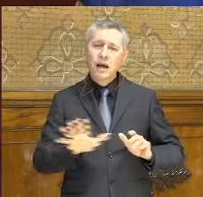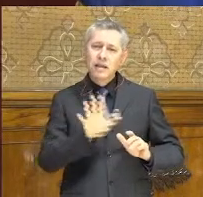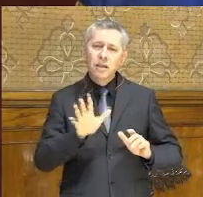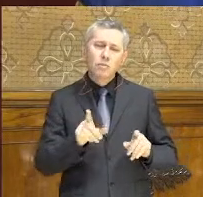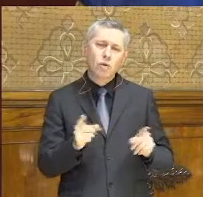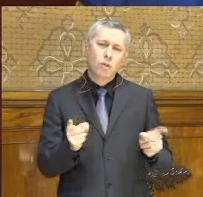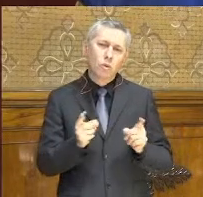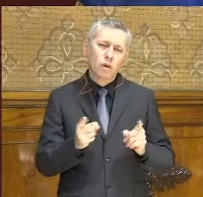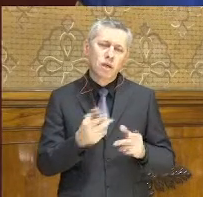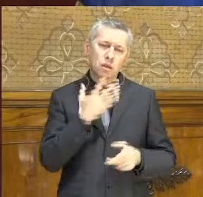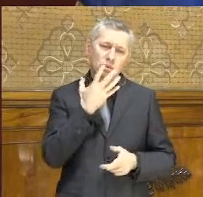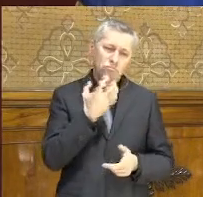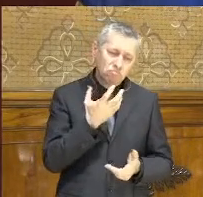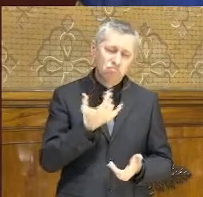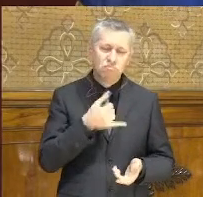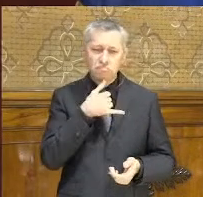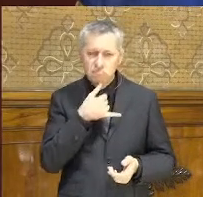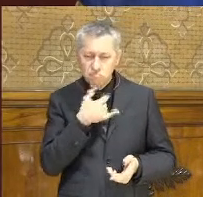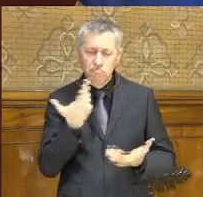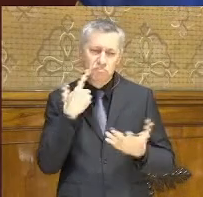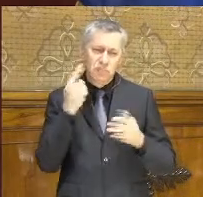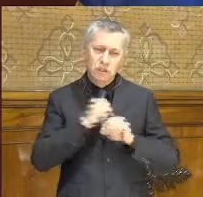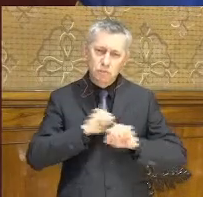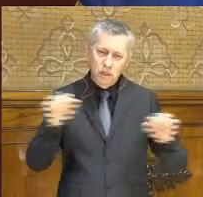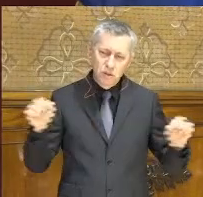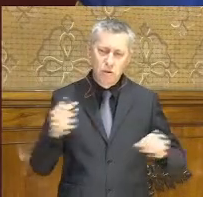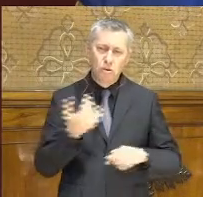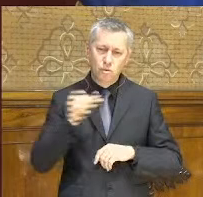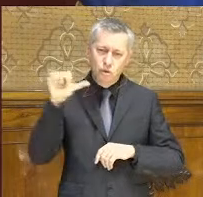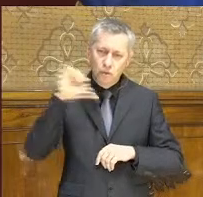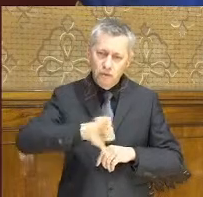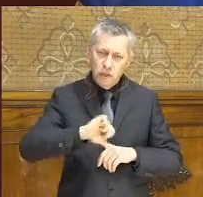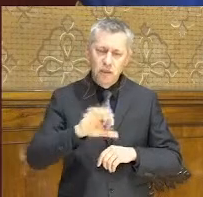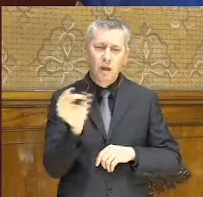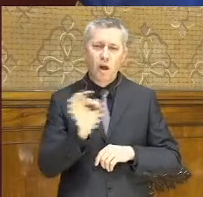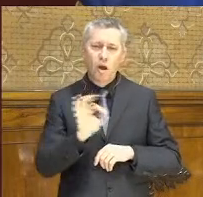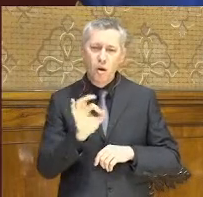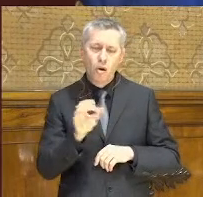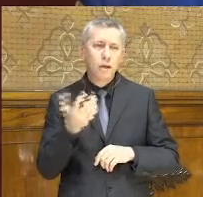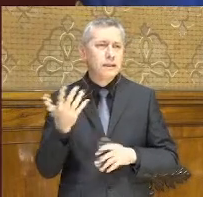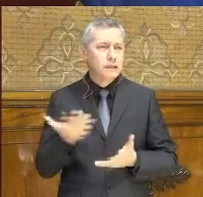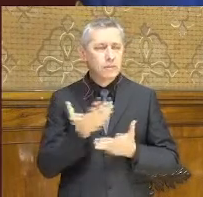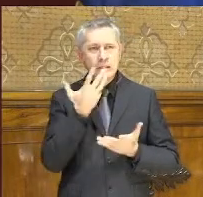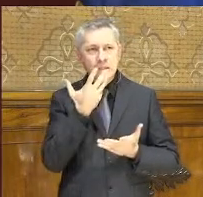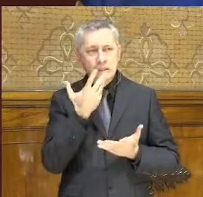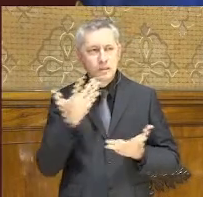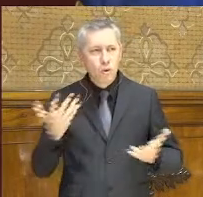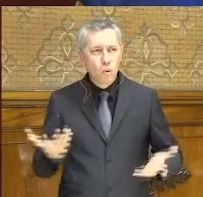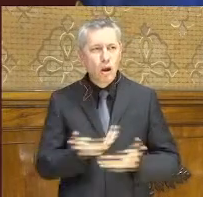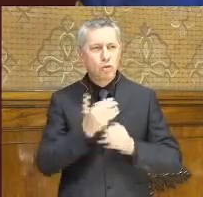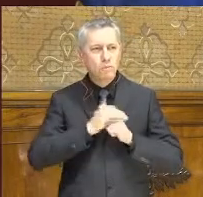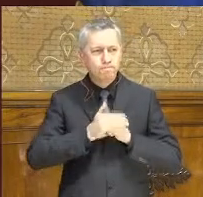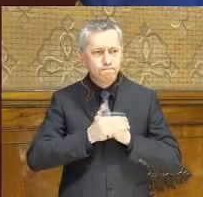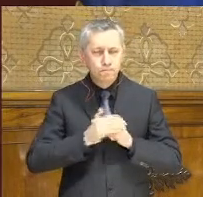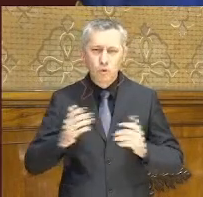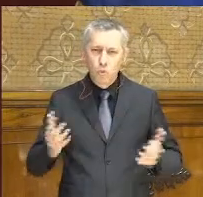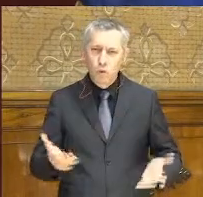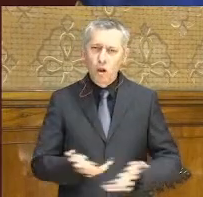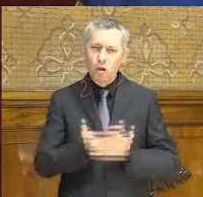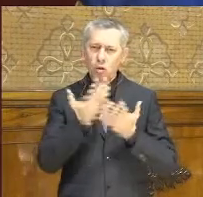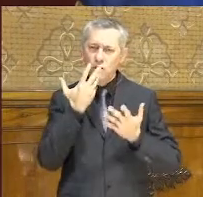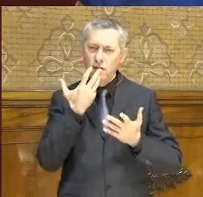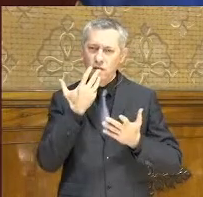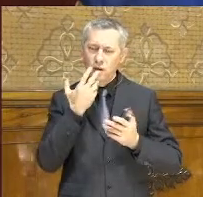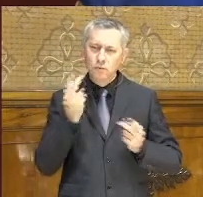of despair and defeat, in the vain search for consolation, or for the impossibility